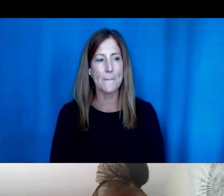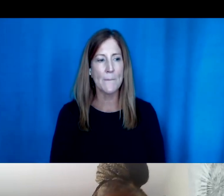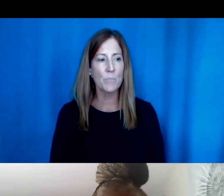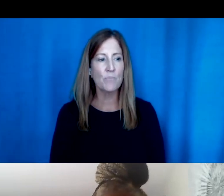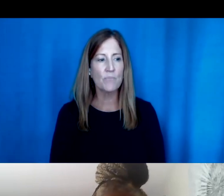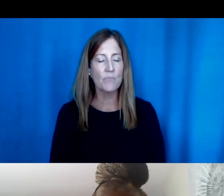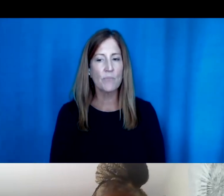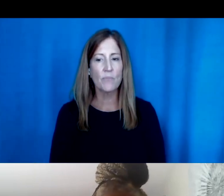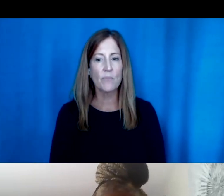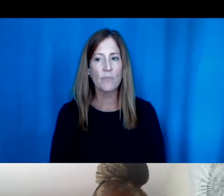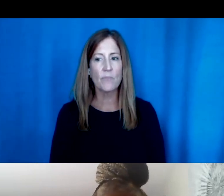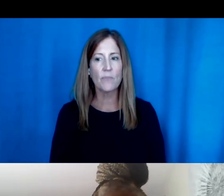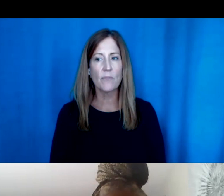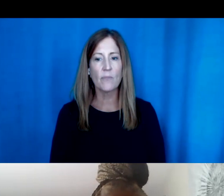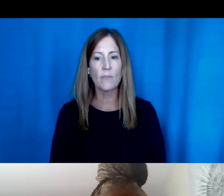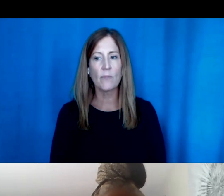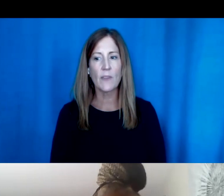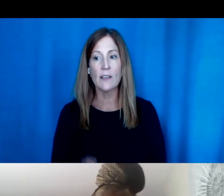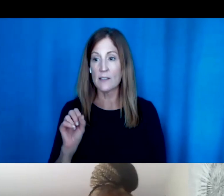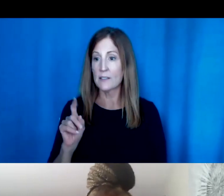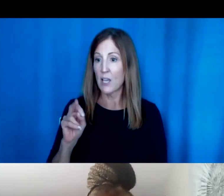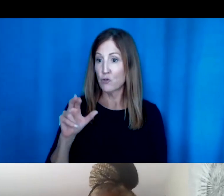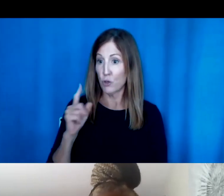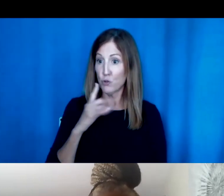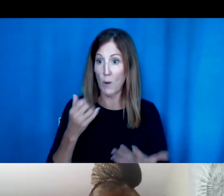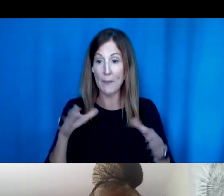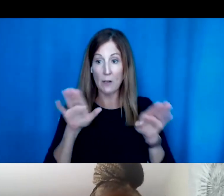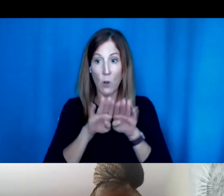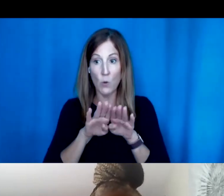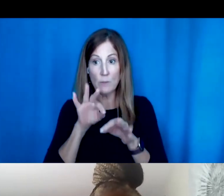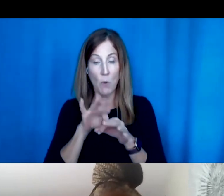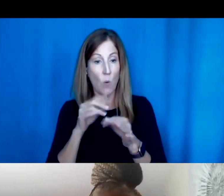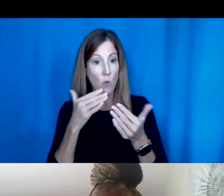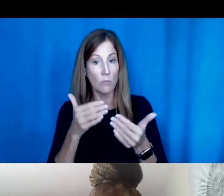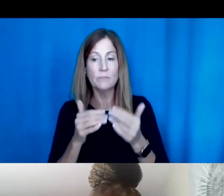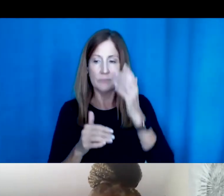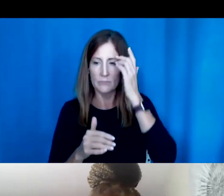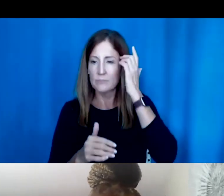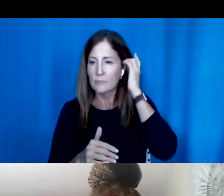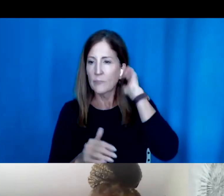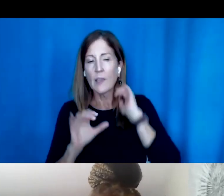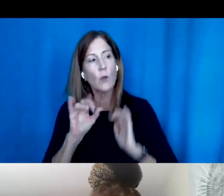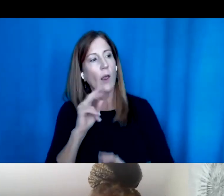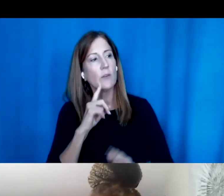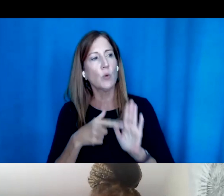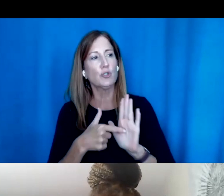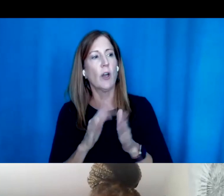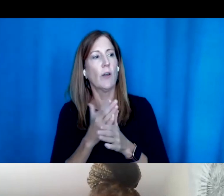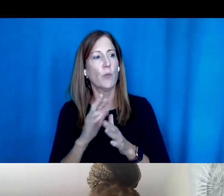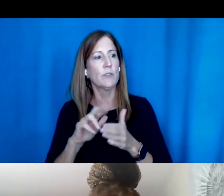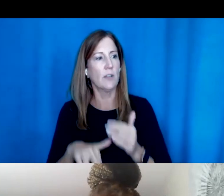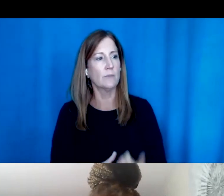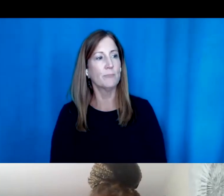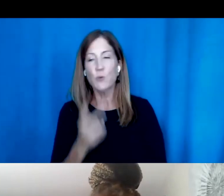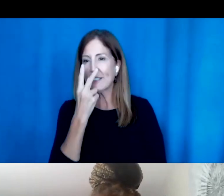Would you like me to end the poll, Yolanda, or wait for a couple of Oh, minutes? yes. Sorry Okay. about that. No, it's okay. Thank you. I'll share the results. You can